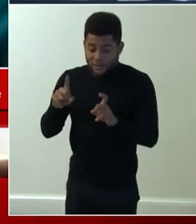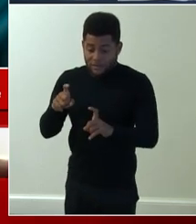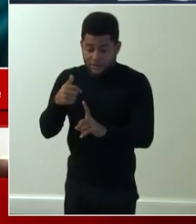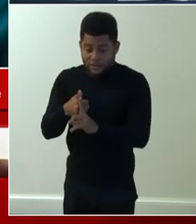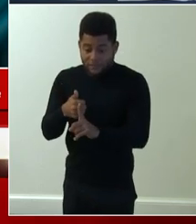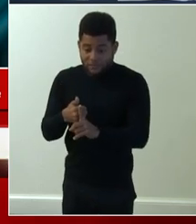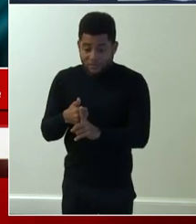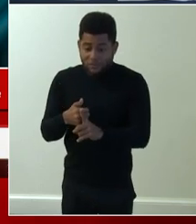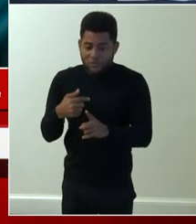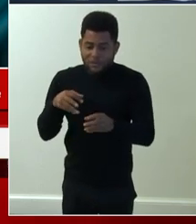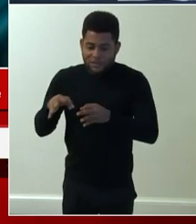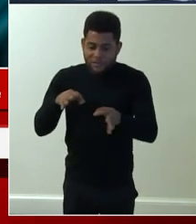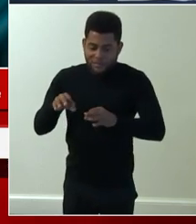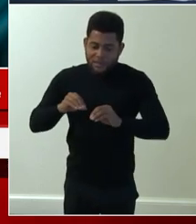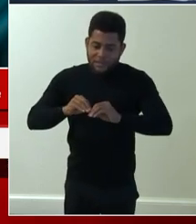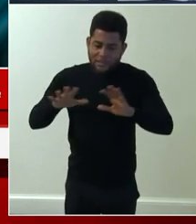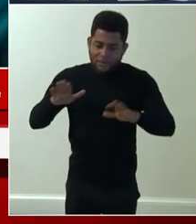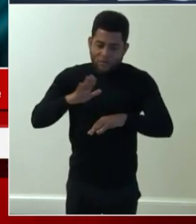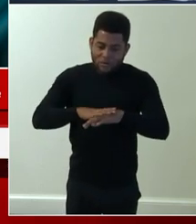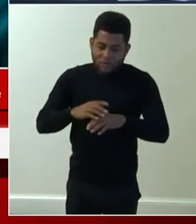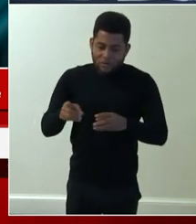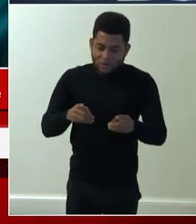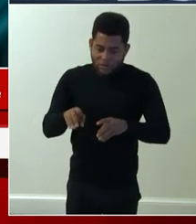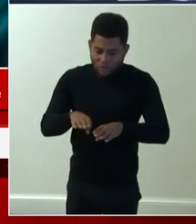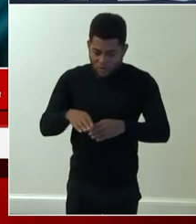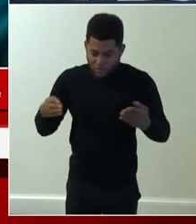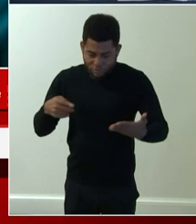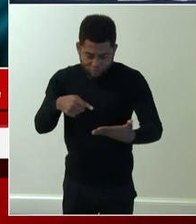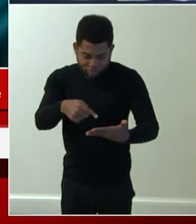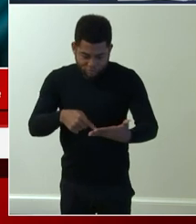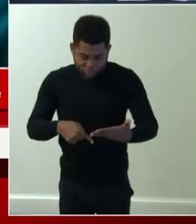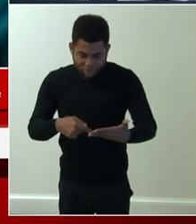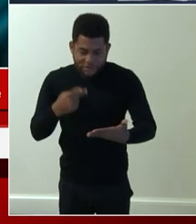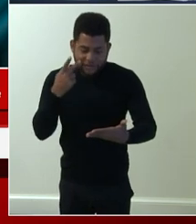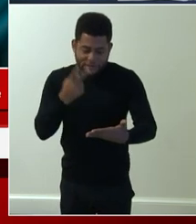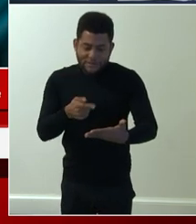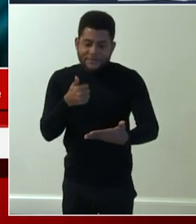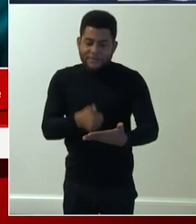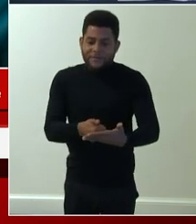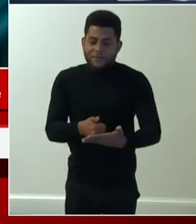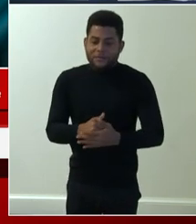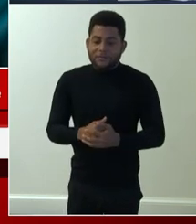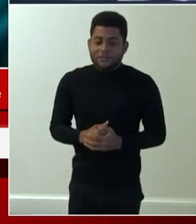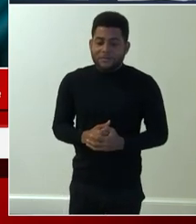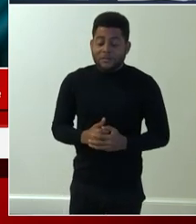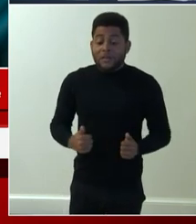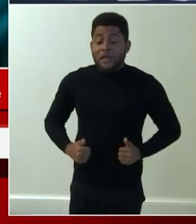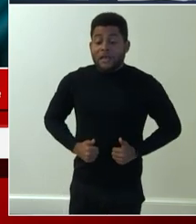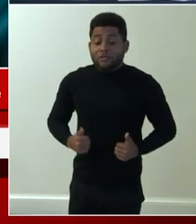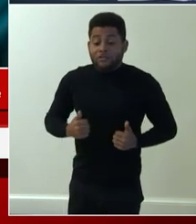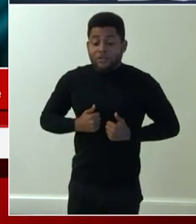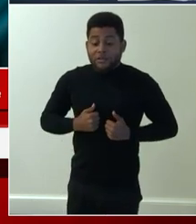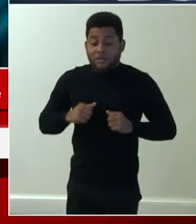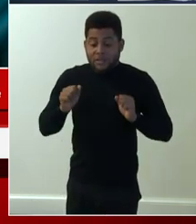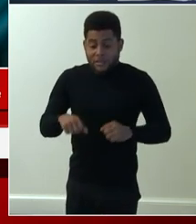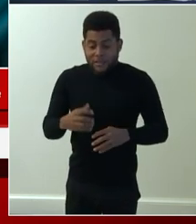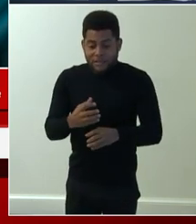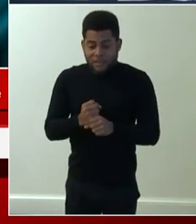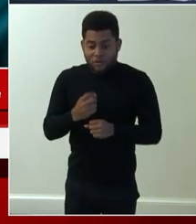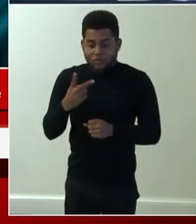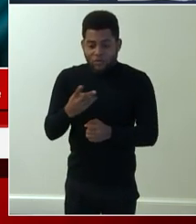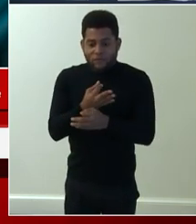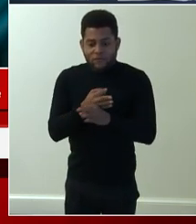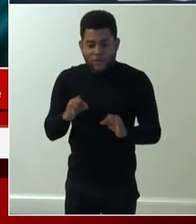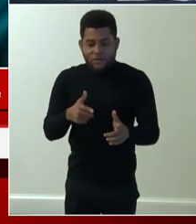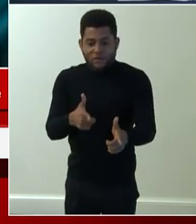Yourself program, as well as our Test Yourself Express program. With that, residents can get 2 free rapid tests, or 2